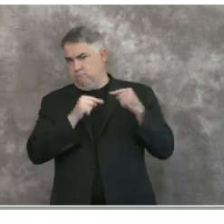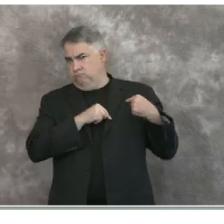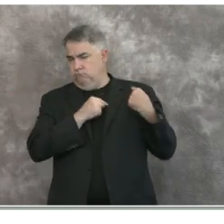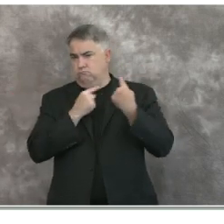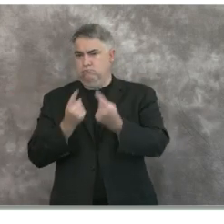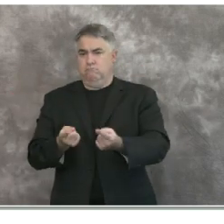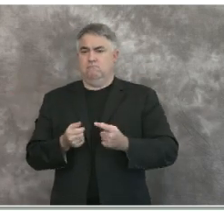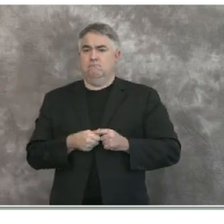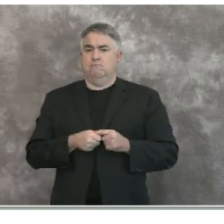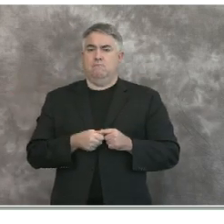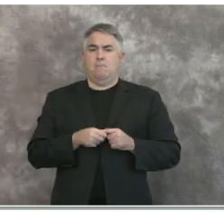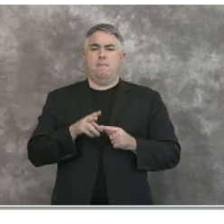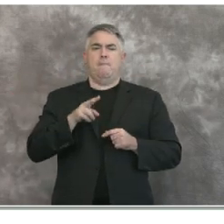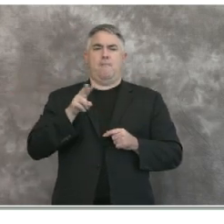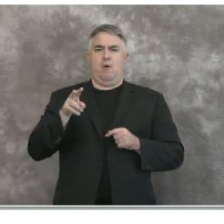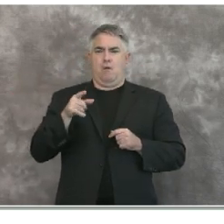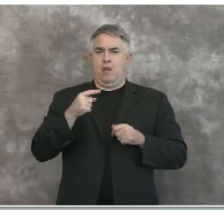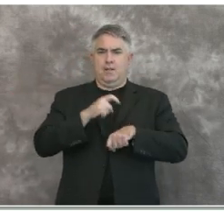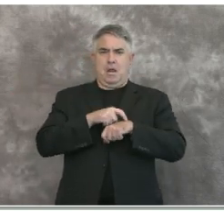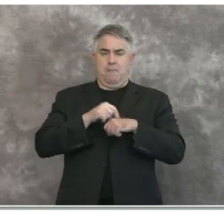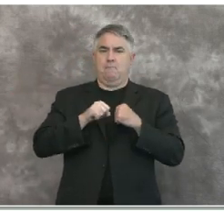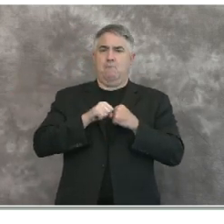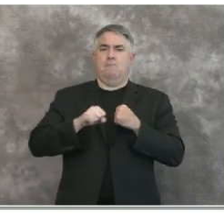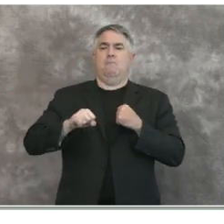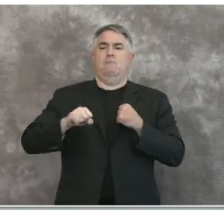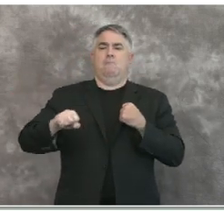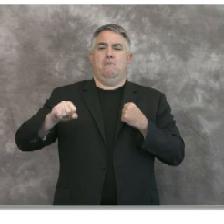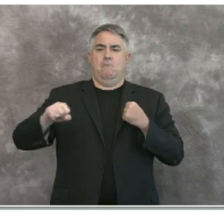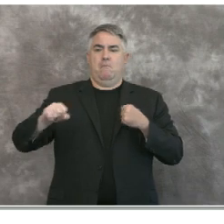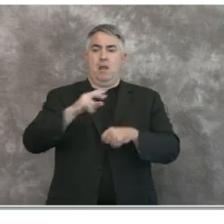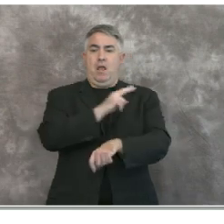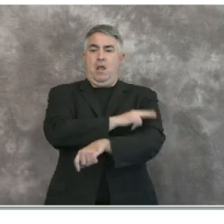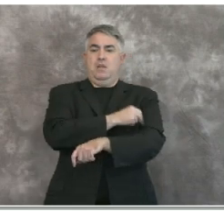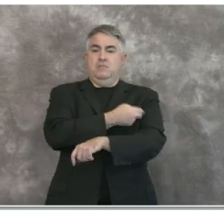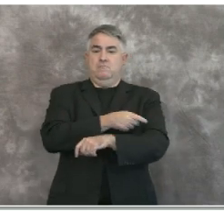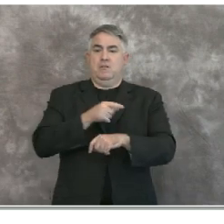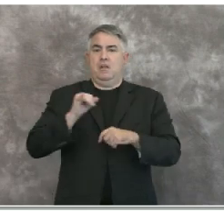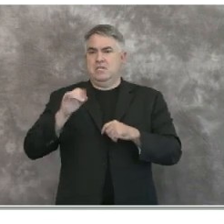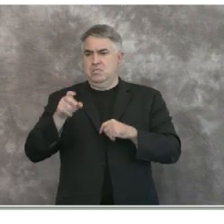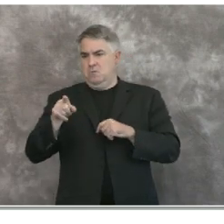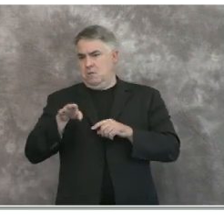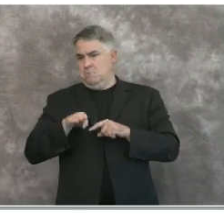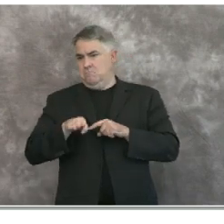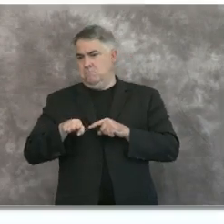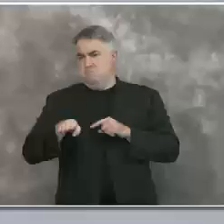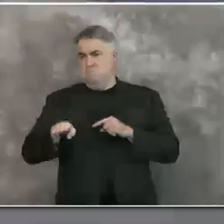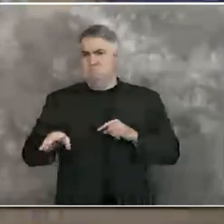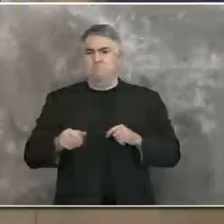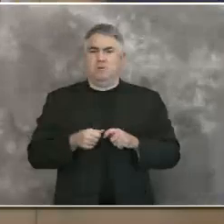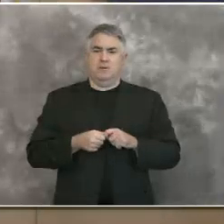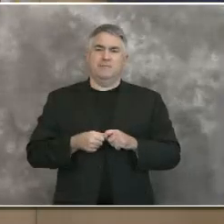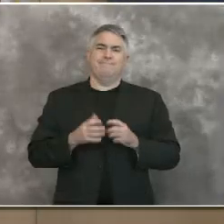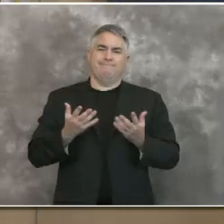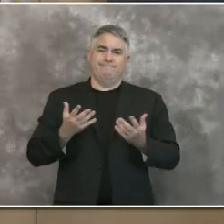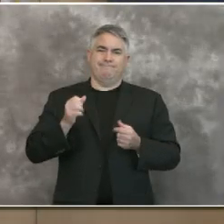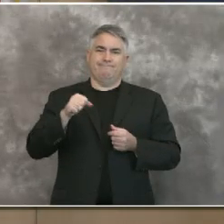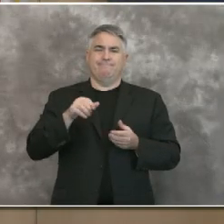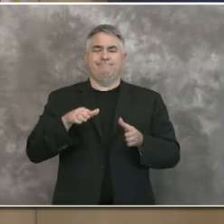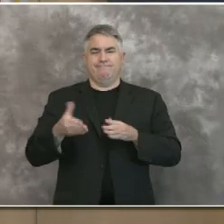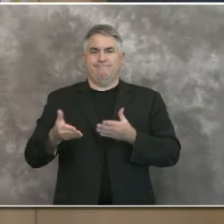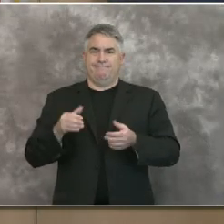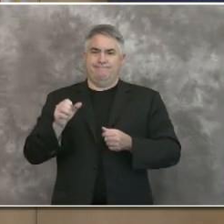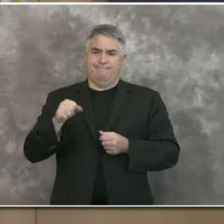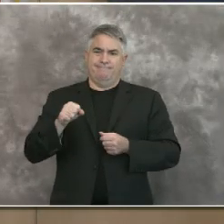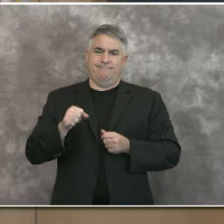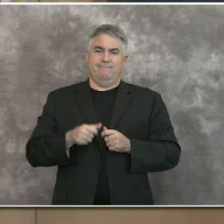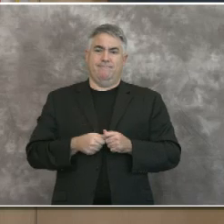chart is the doubling rate of hospitalizations, ICUs, and then, of course, the unfortunate loss of life. That concludes my section of the report. I'll